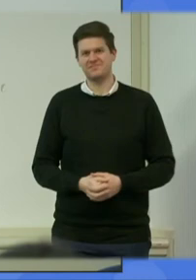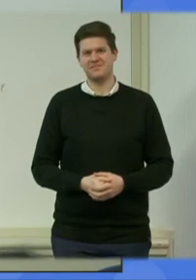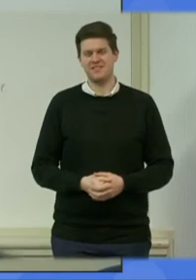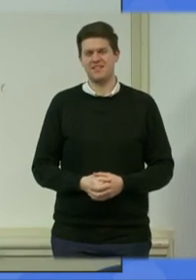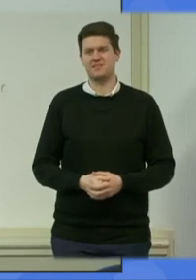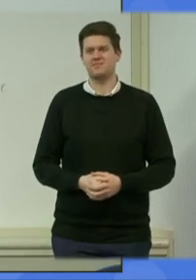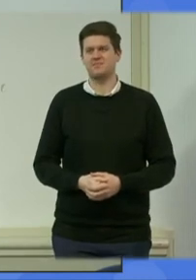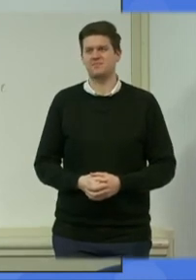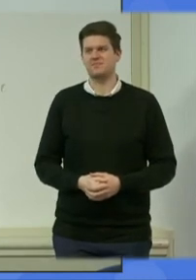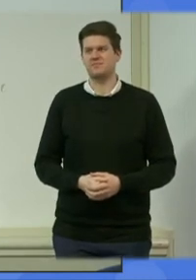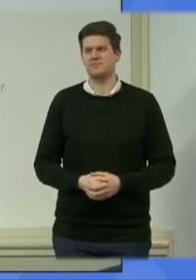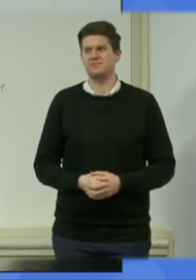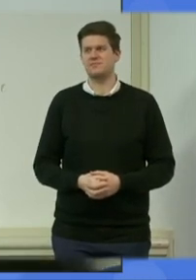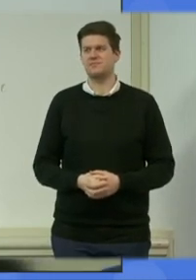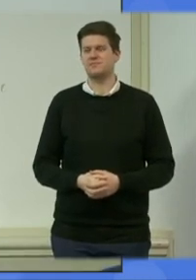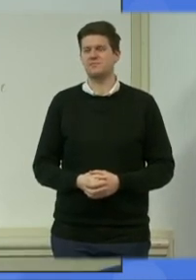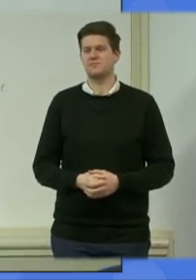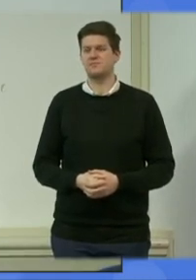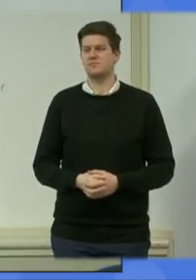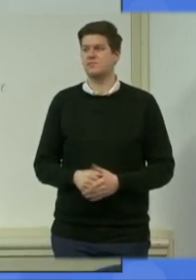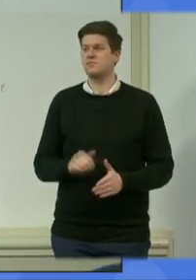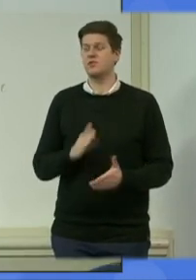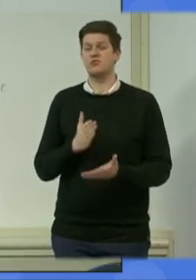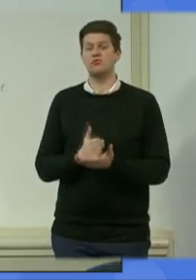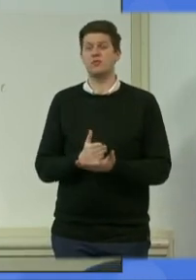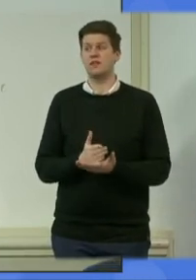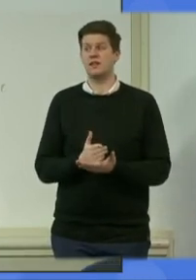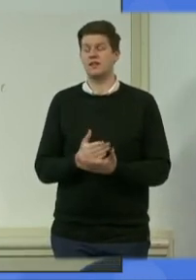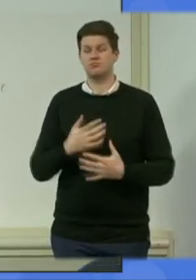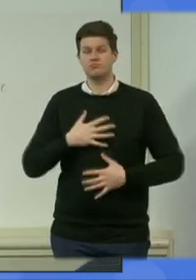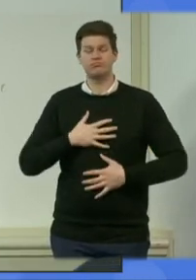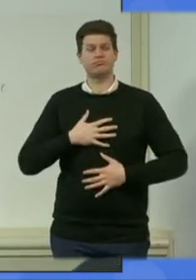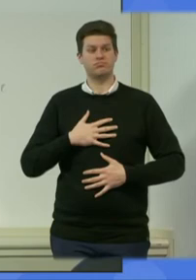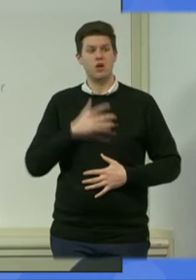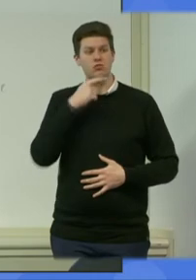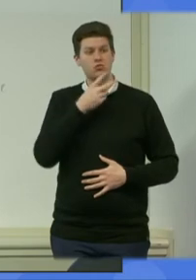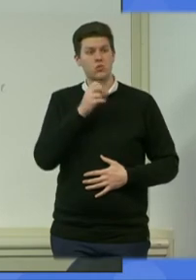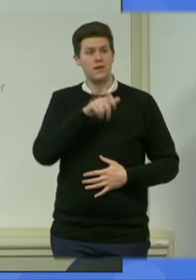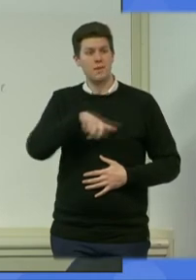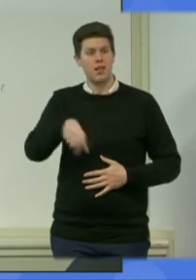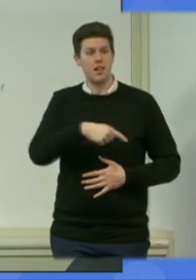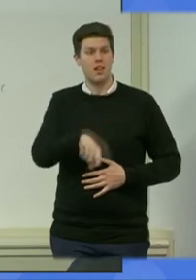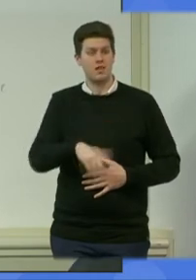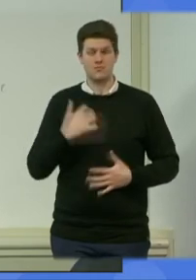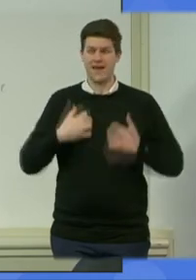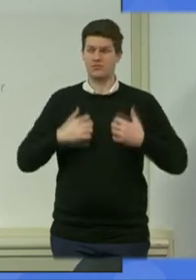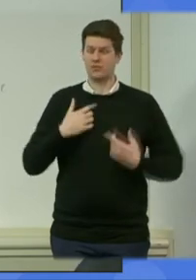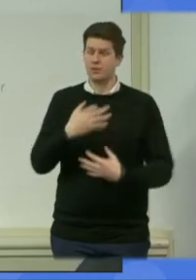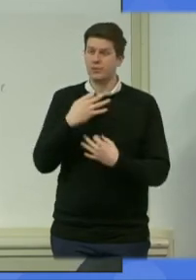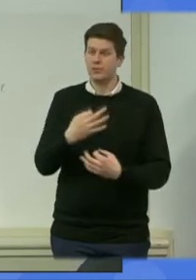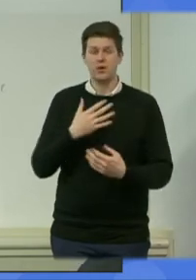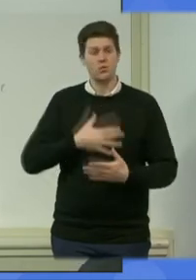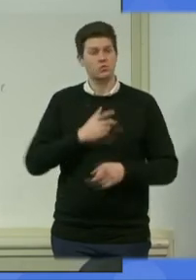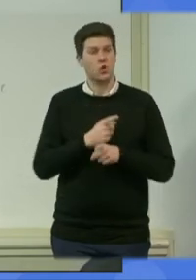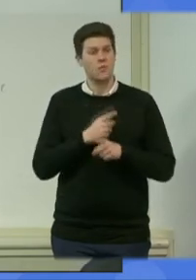I must admit, I wasn't quite sure if I'd find 120 people completely scintillated by the idea of talking about tax. But I think